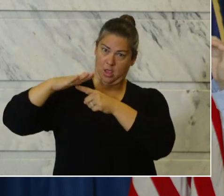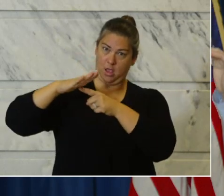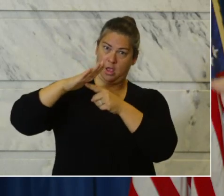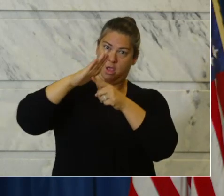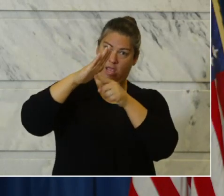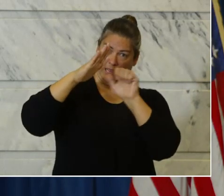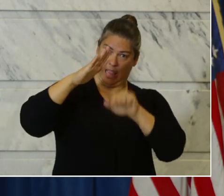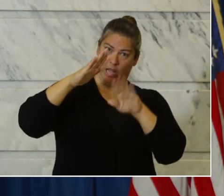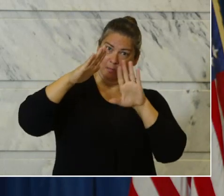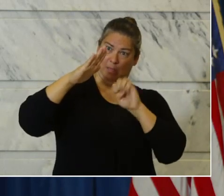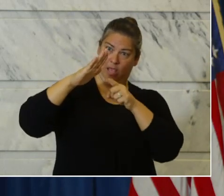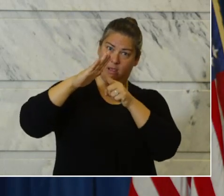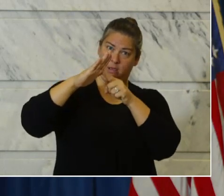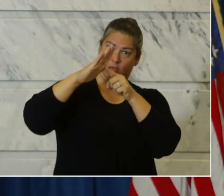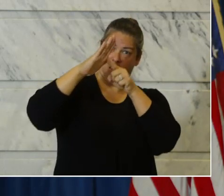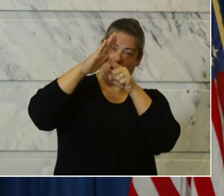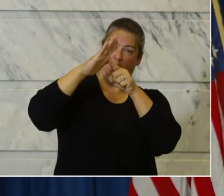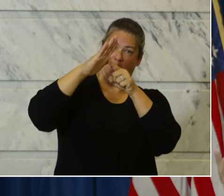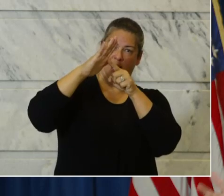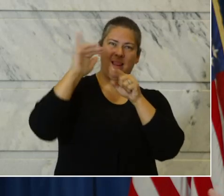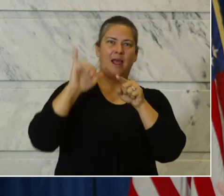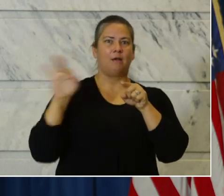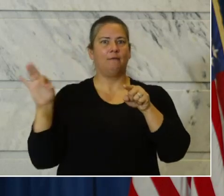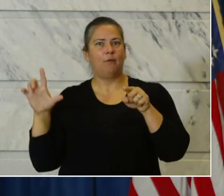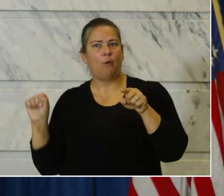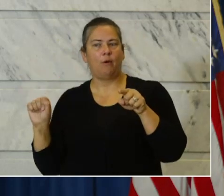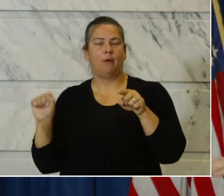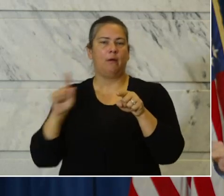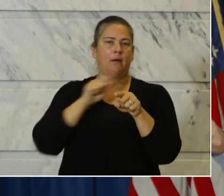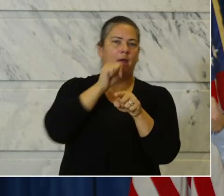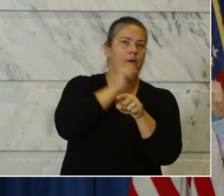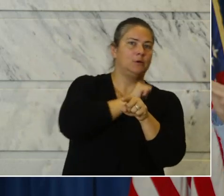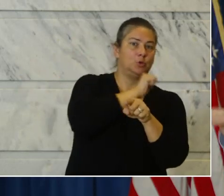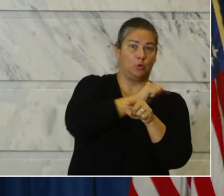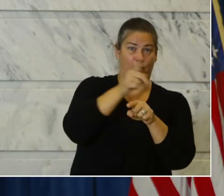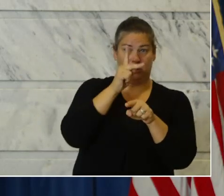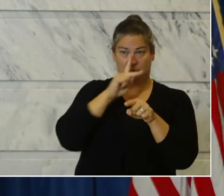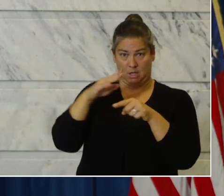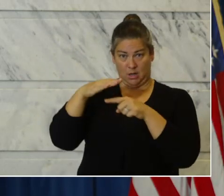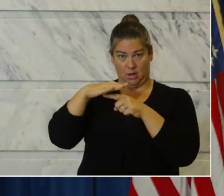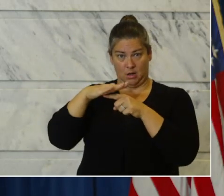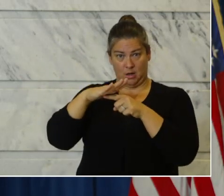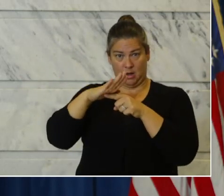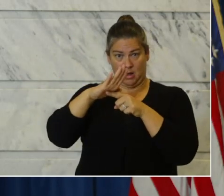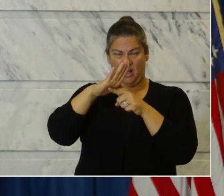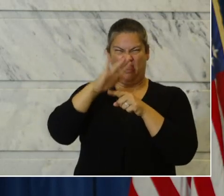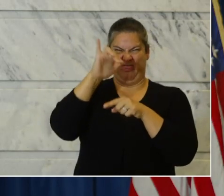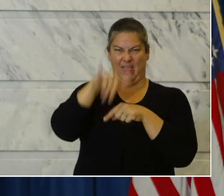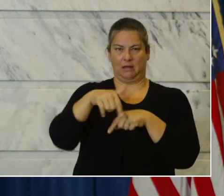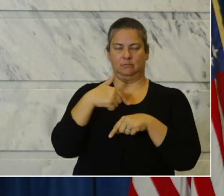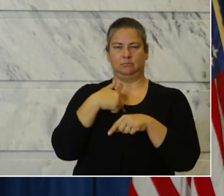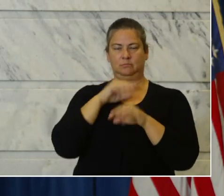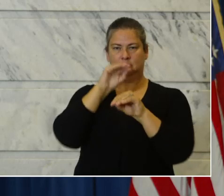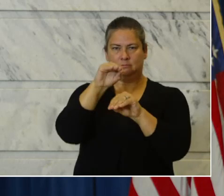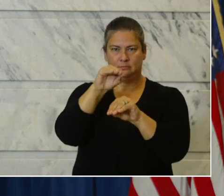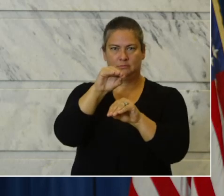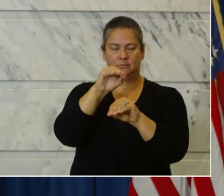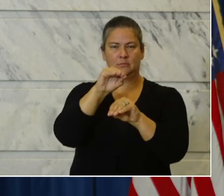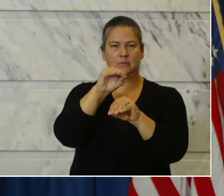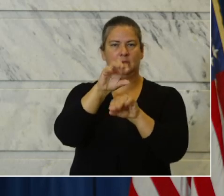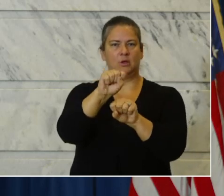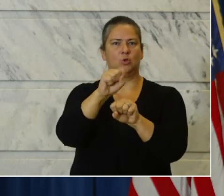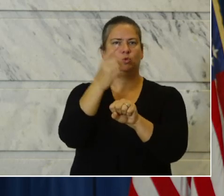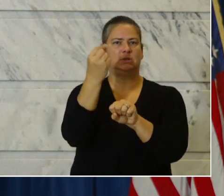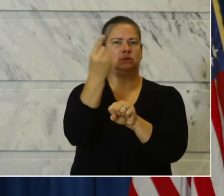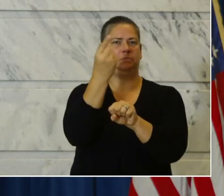severe escalation like we saw in Florida and Arizona, once you start seeing that curve, that's when we would take additional action. That's when the White